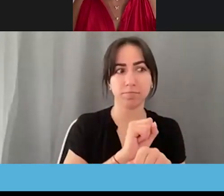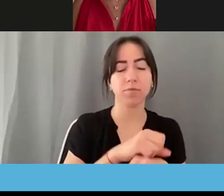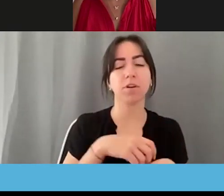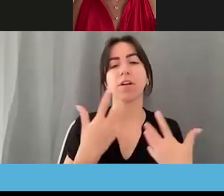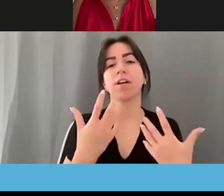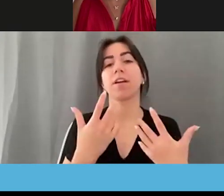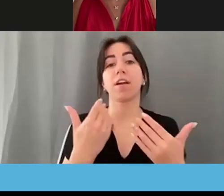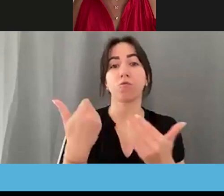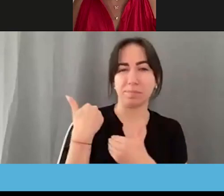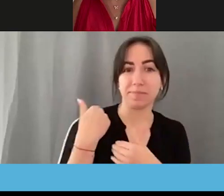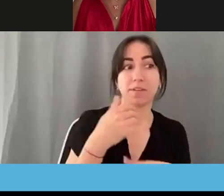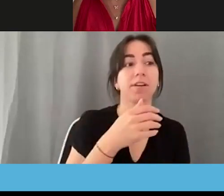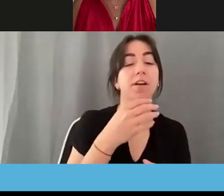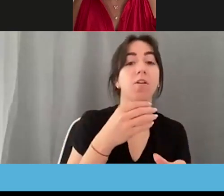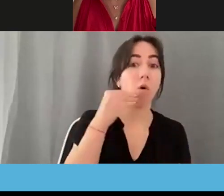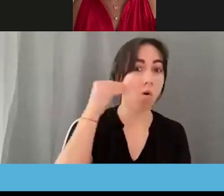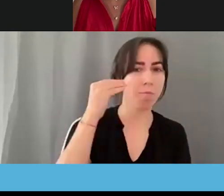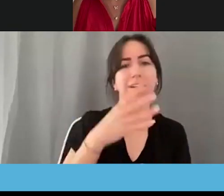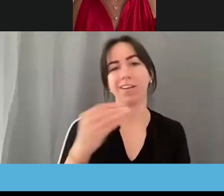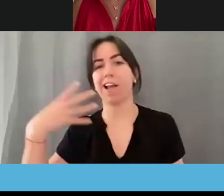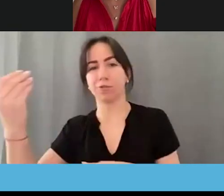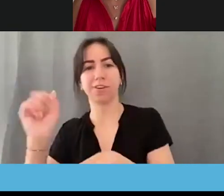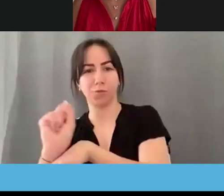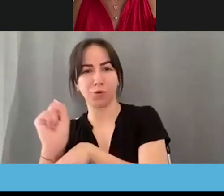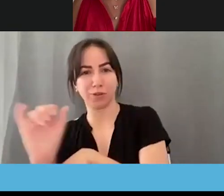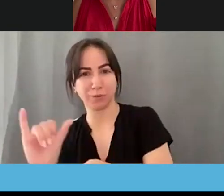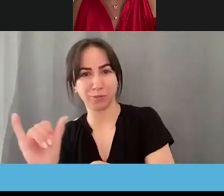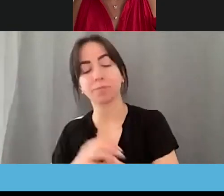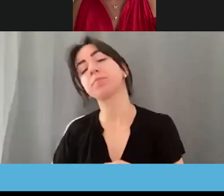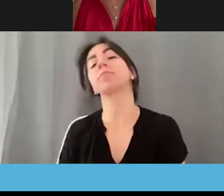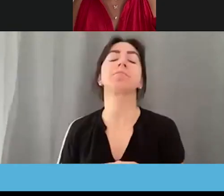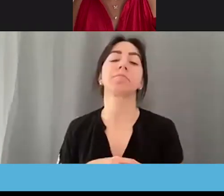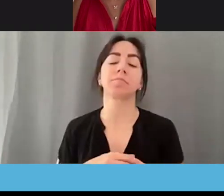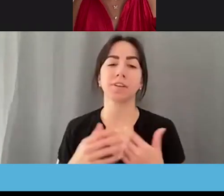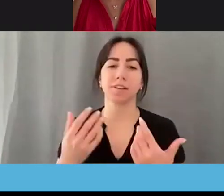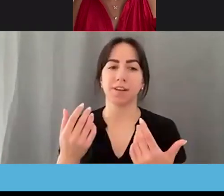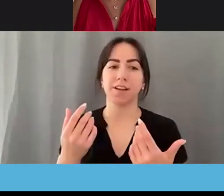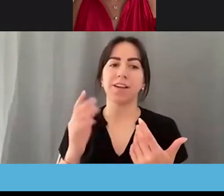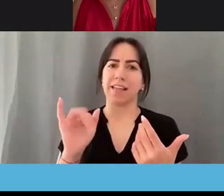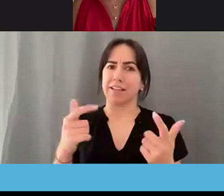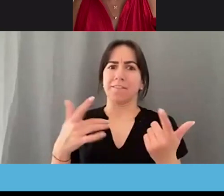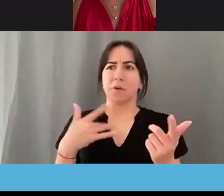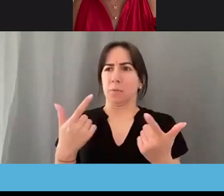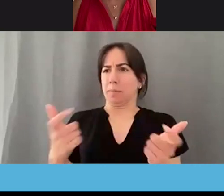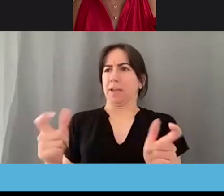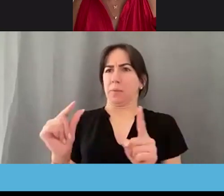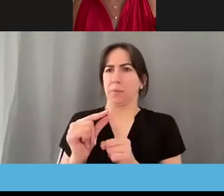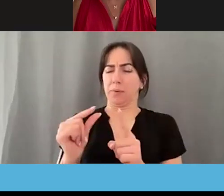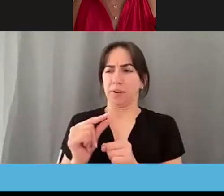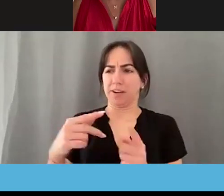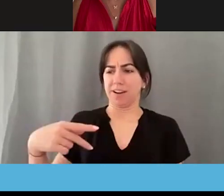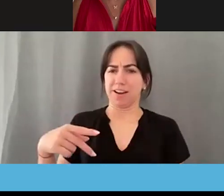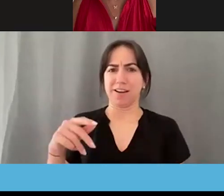in the workplace, particularly in patriarchal societies. So that sounds like a big word. What is a